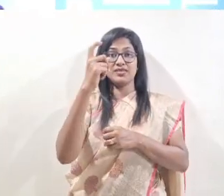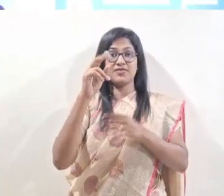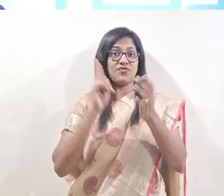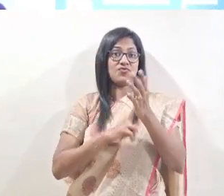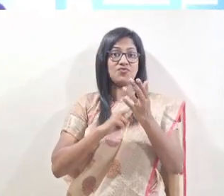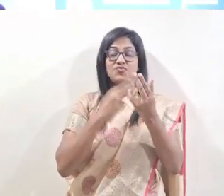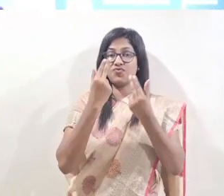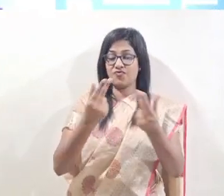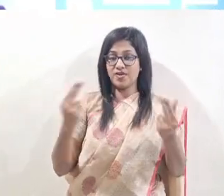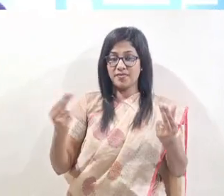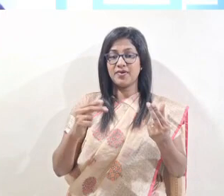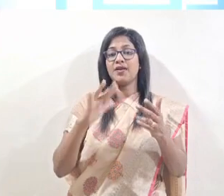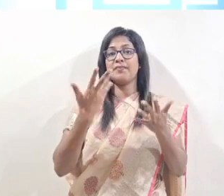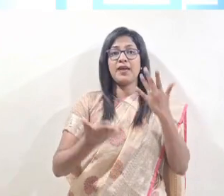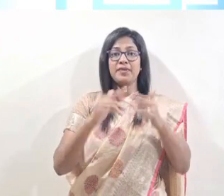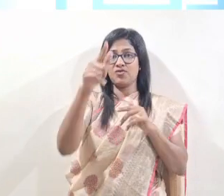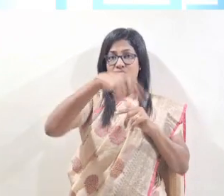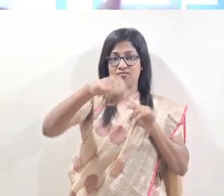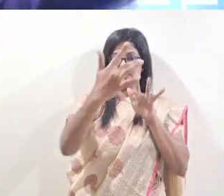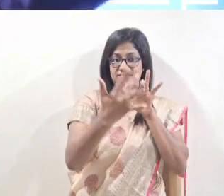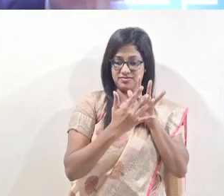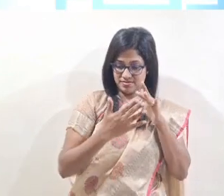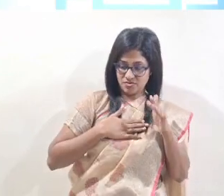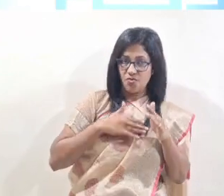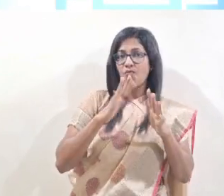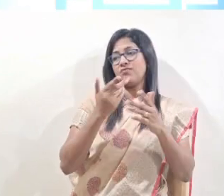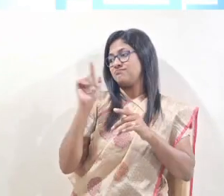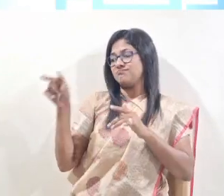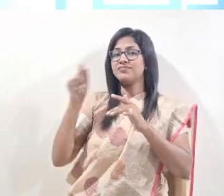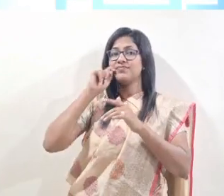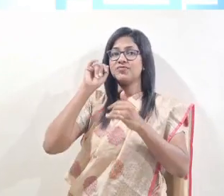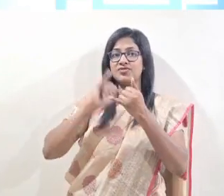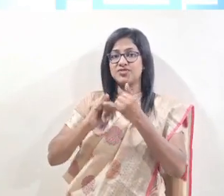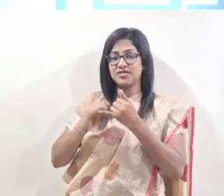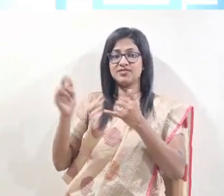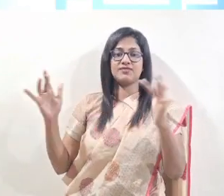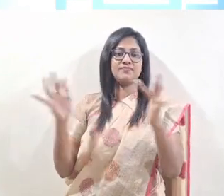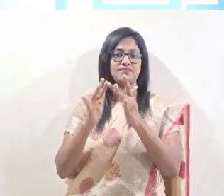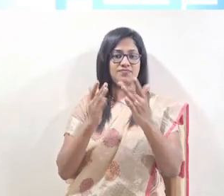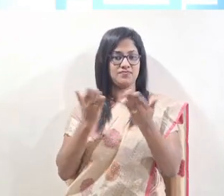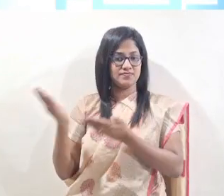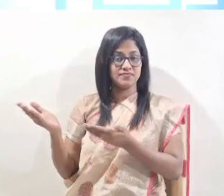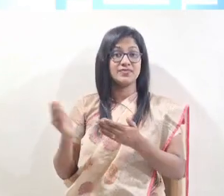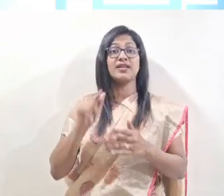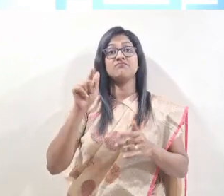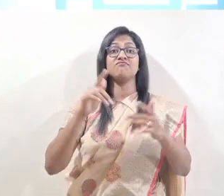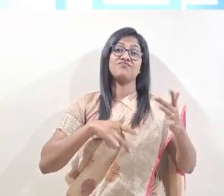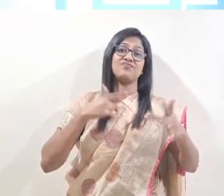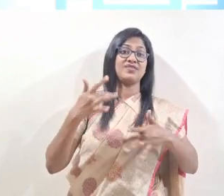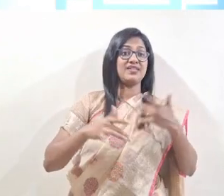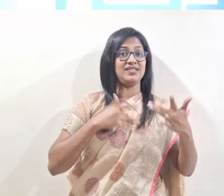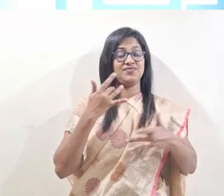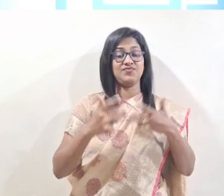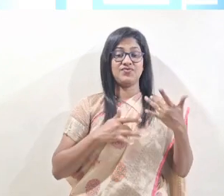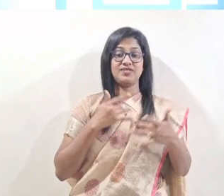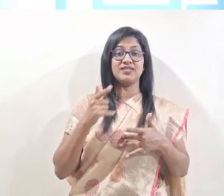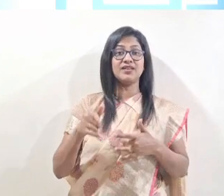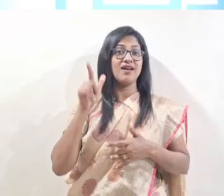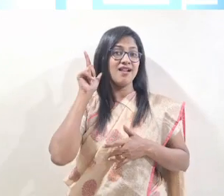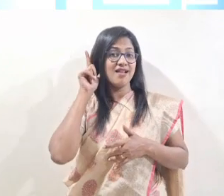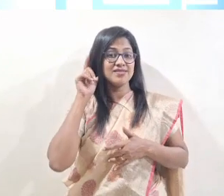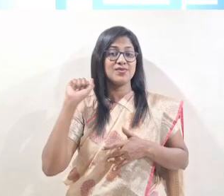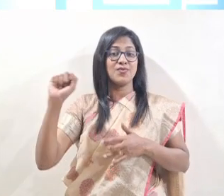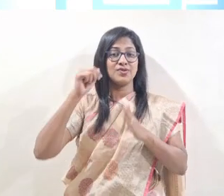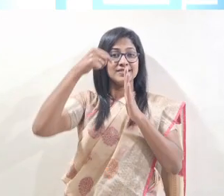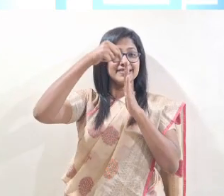November. Probably, if you can reach out to me, I can share, or you can reach out to Srivastav sir. And it's very interesting to